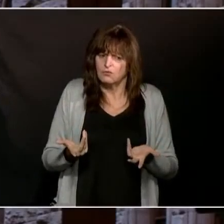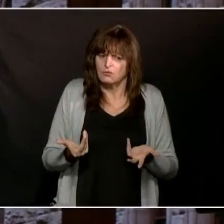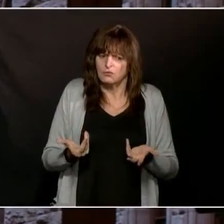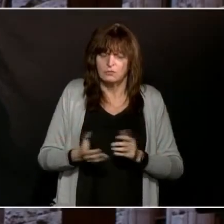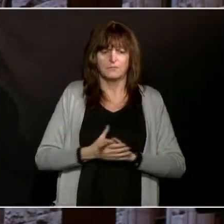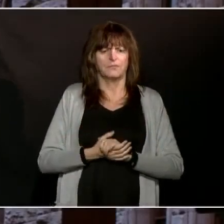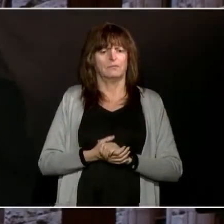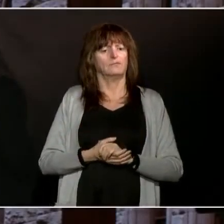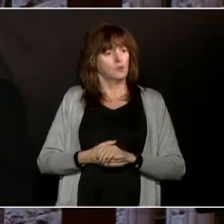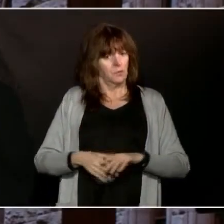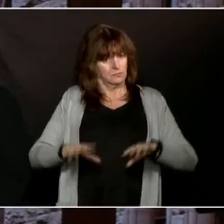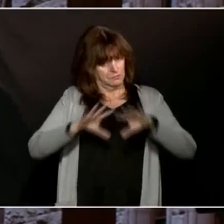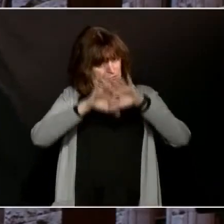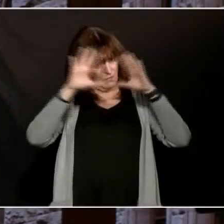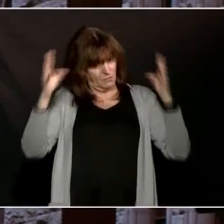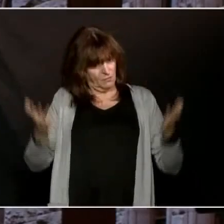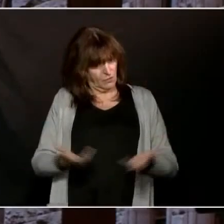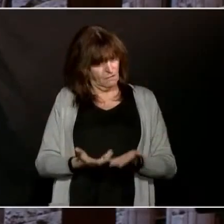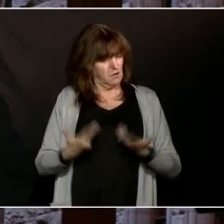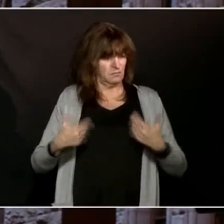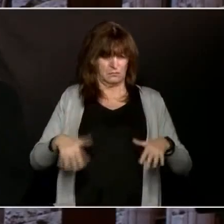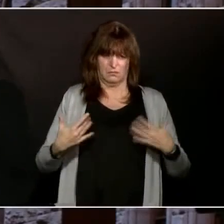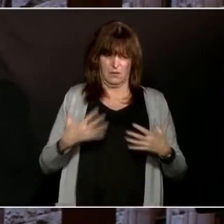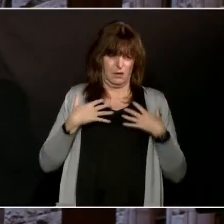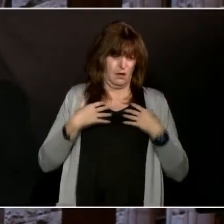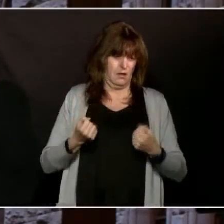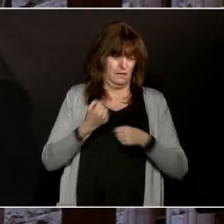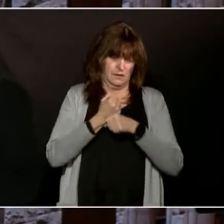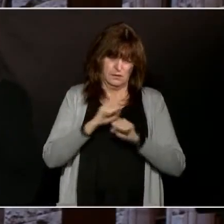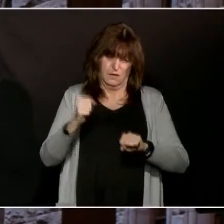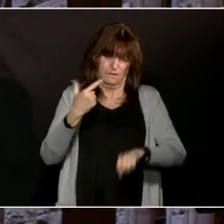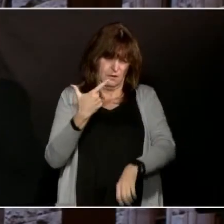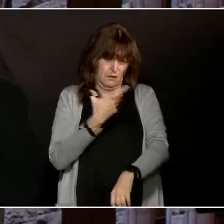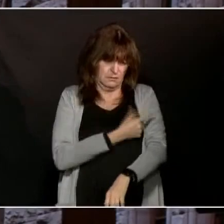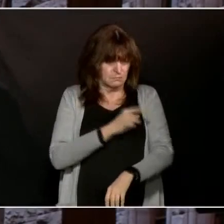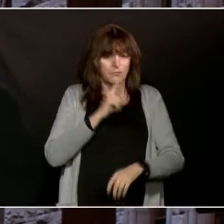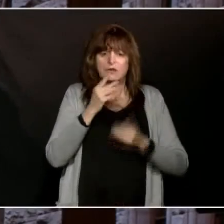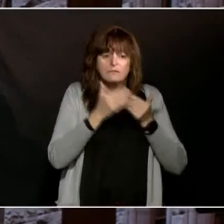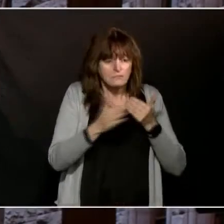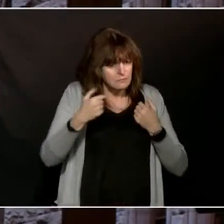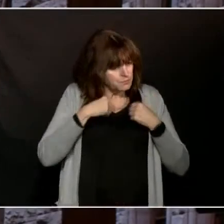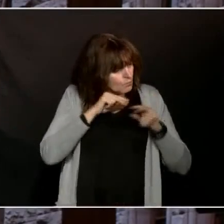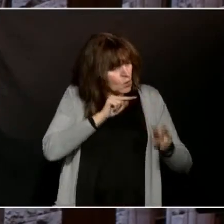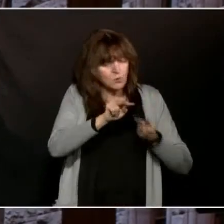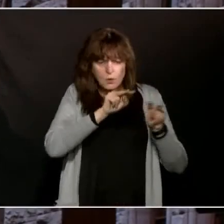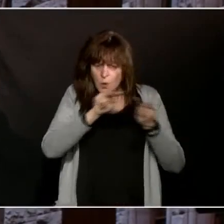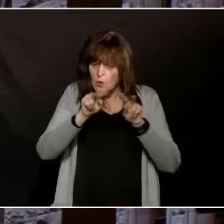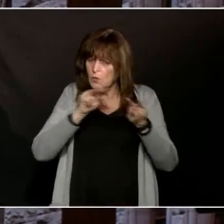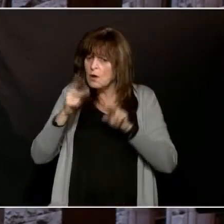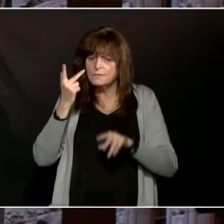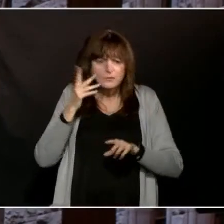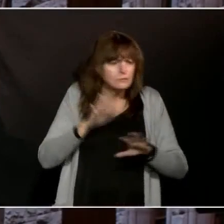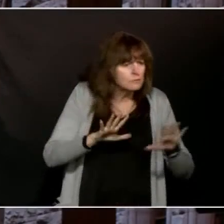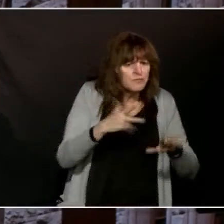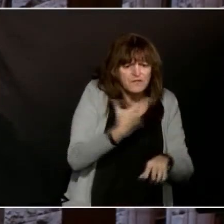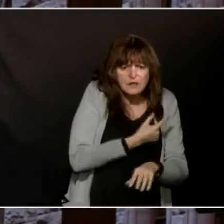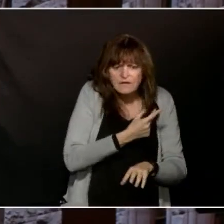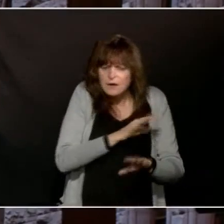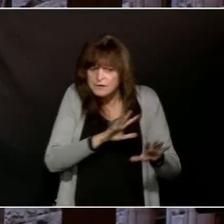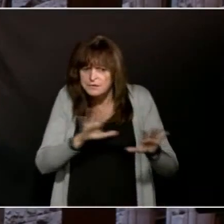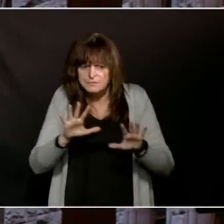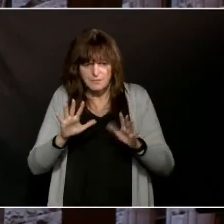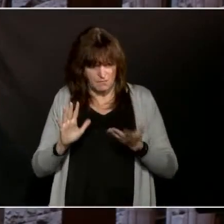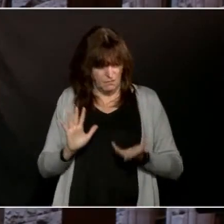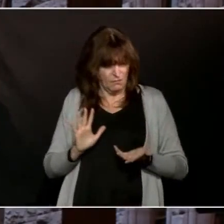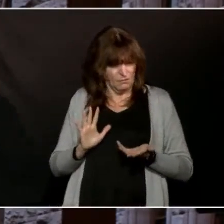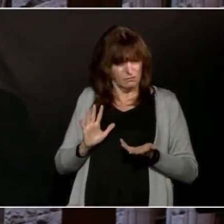safe at this time, but doesn't mean we're not going to keep watching. We're going to keep looking for that. Most, I said, were skin reactions, 31%, some local